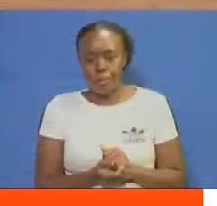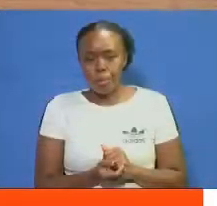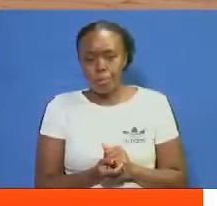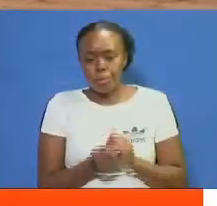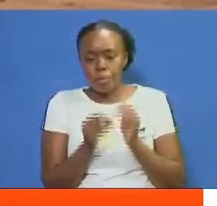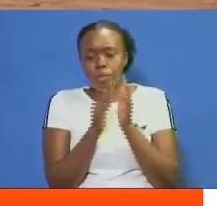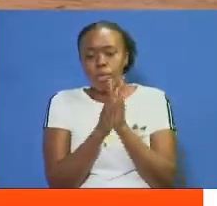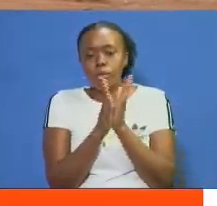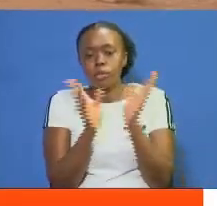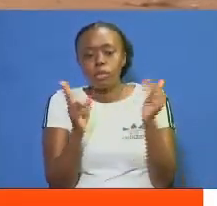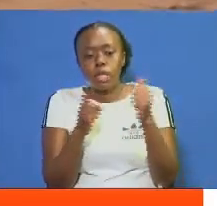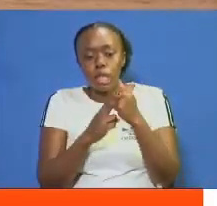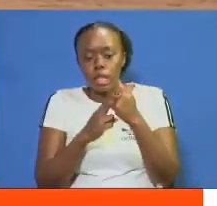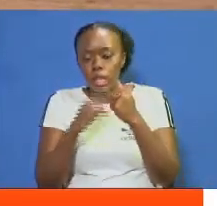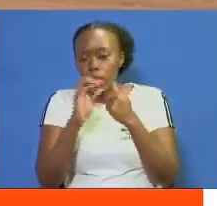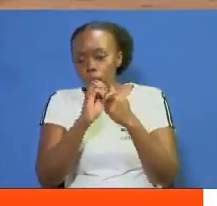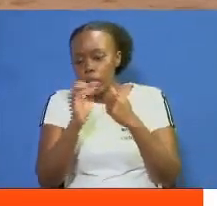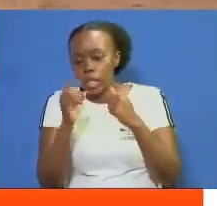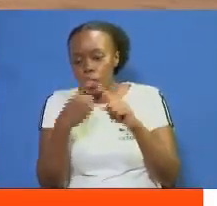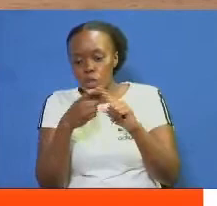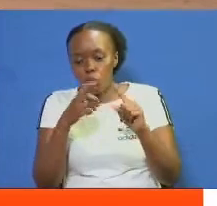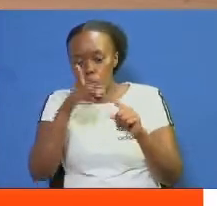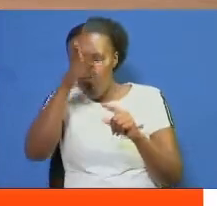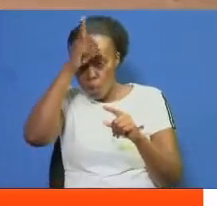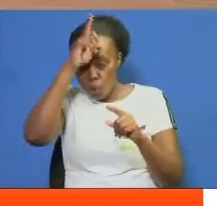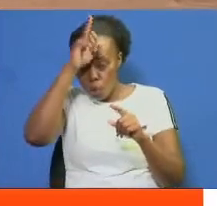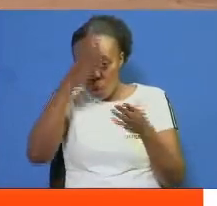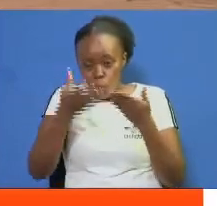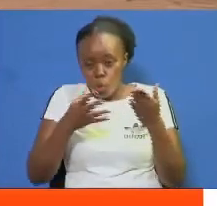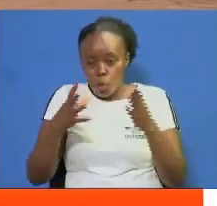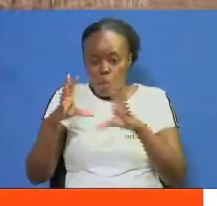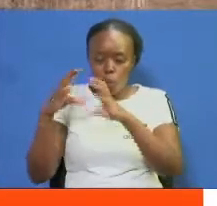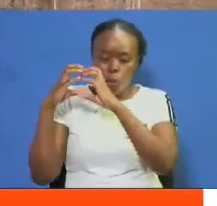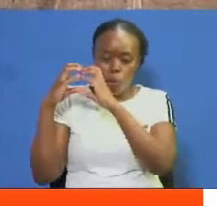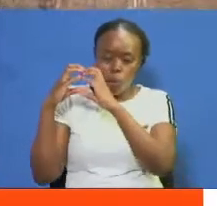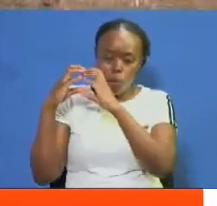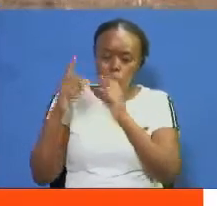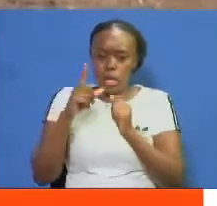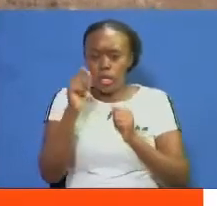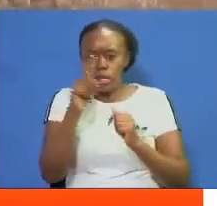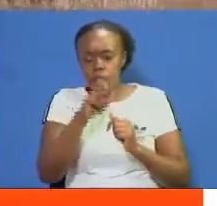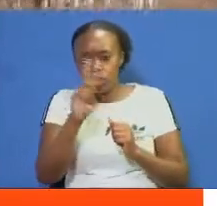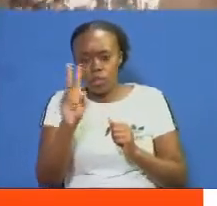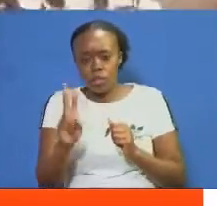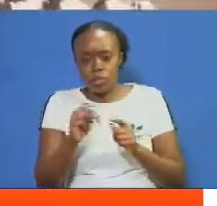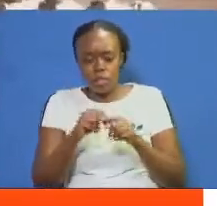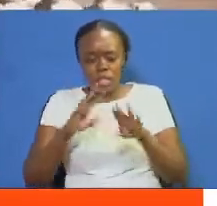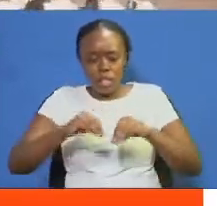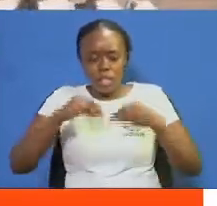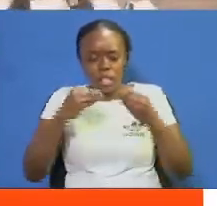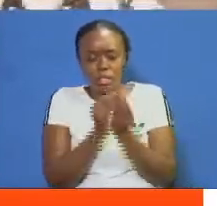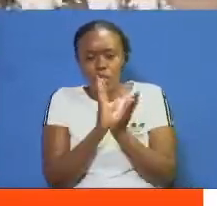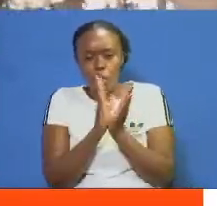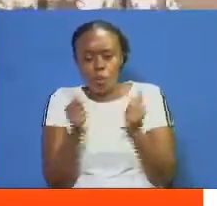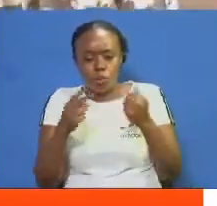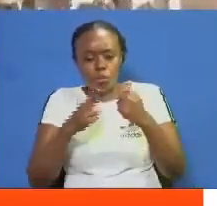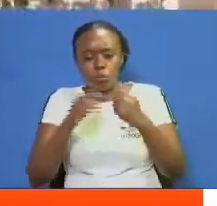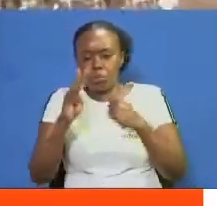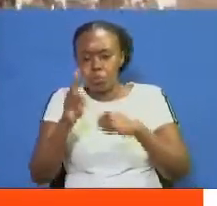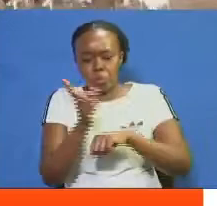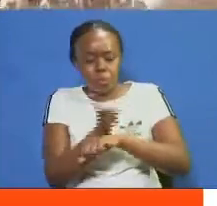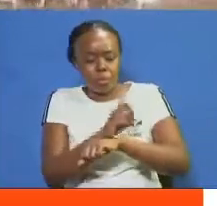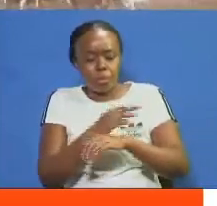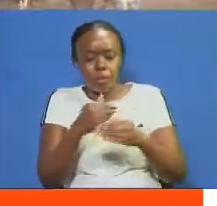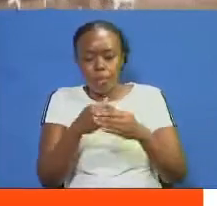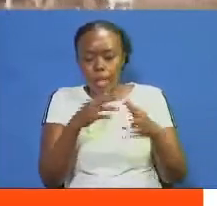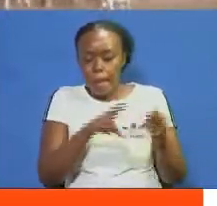Over 2,000 residents from Maungu Ndovuni village in Voi, Taita Taveta County, have been given a 24-hour ultimatum to vacate